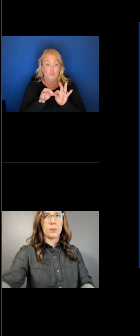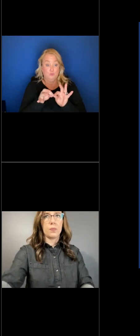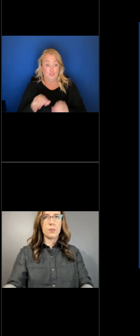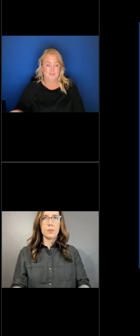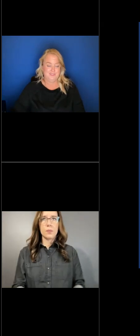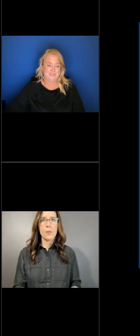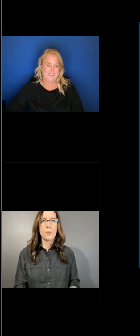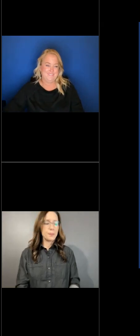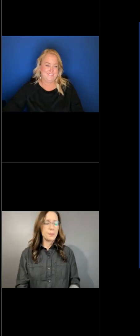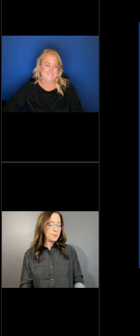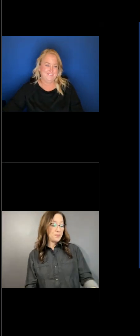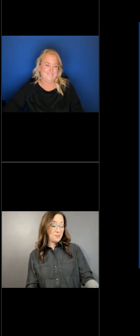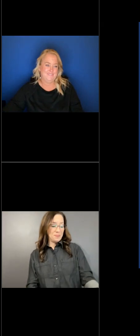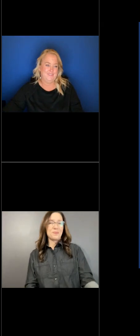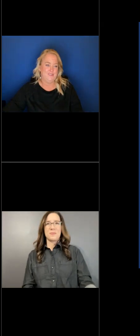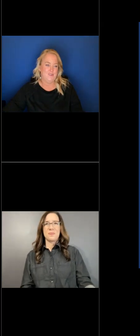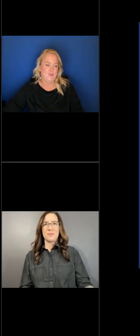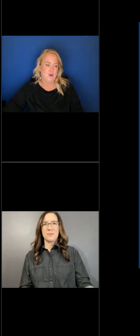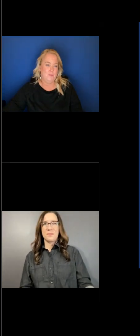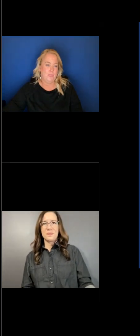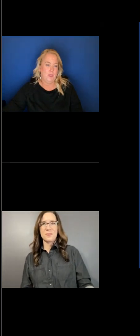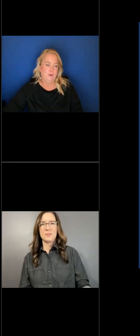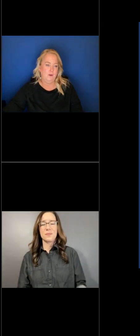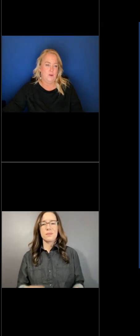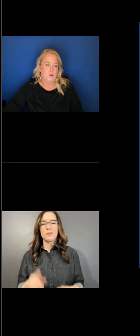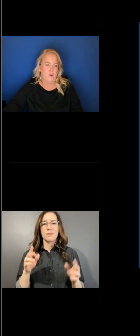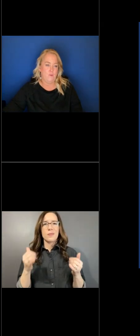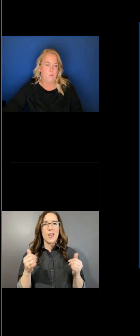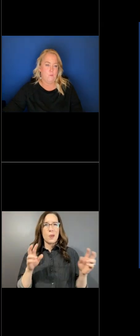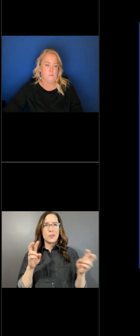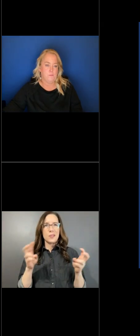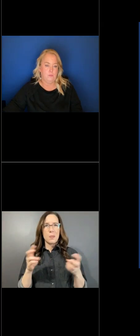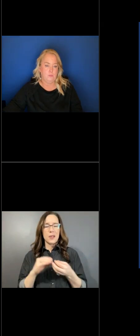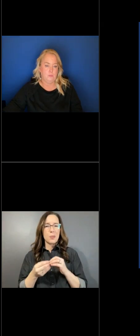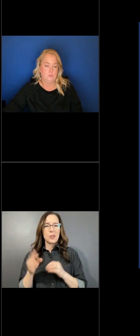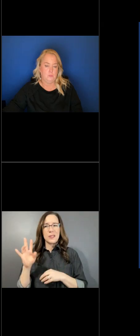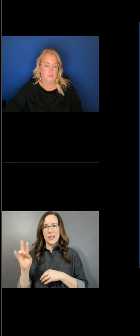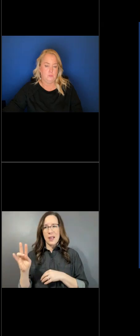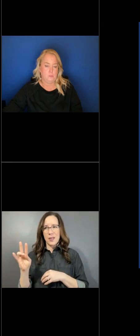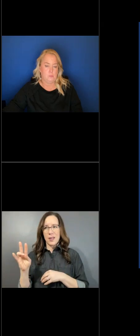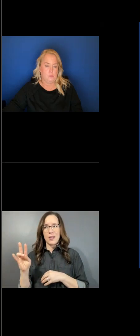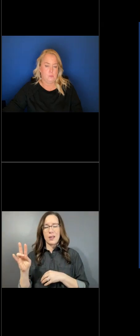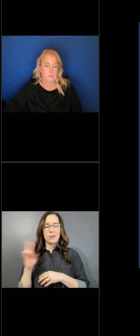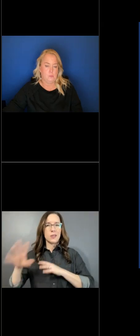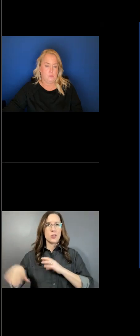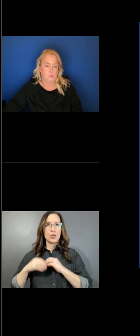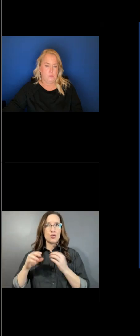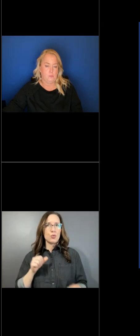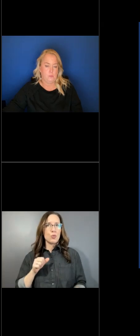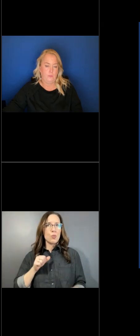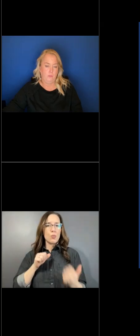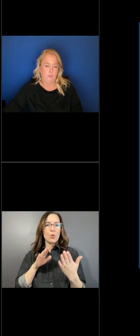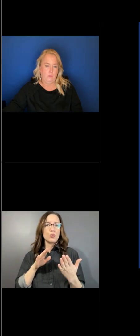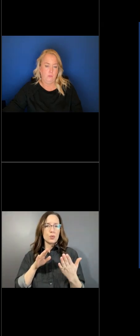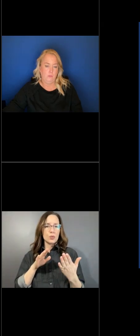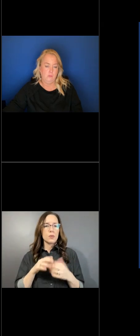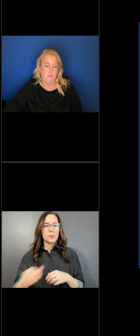And that brings us to topic 7, additional approaches.